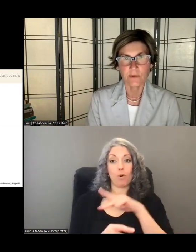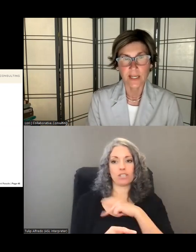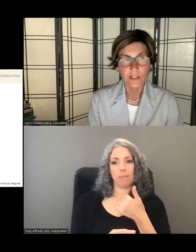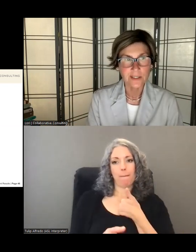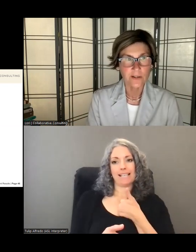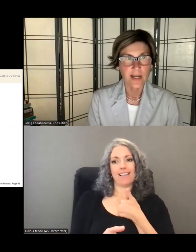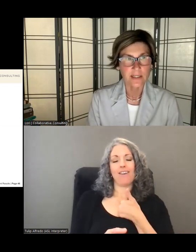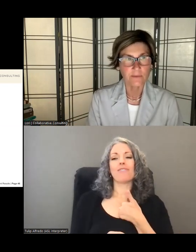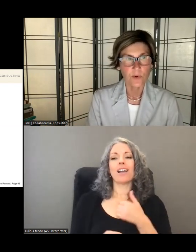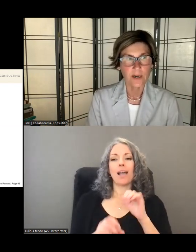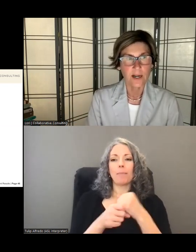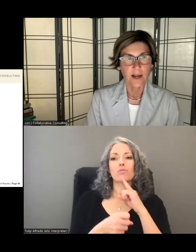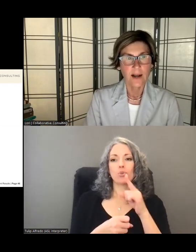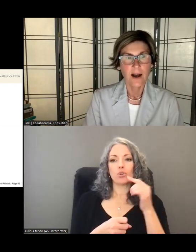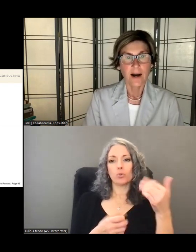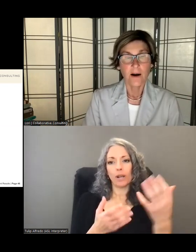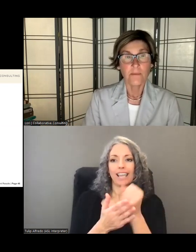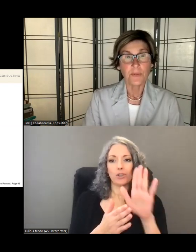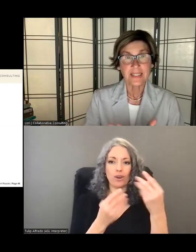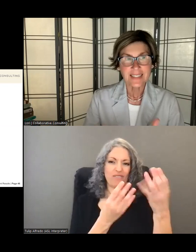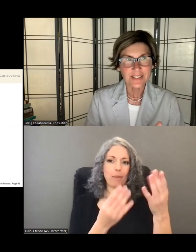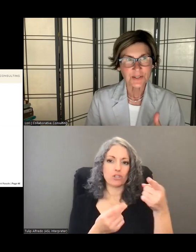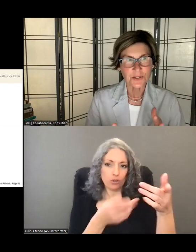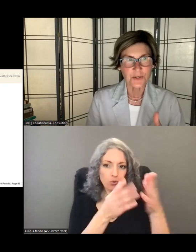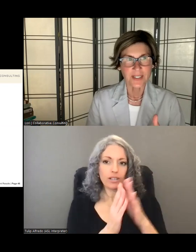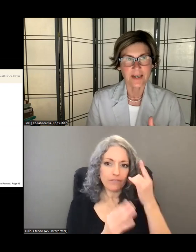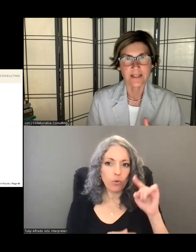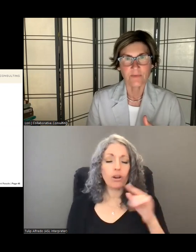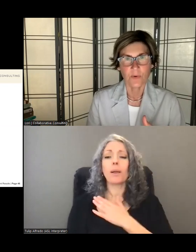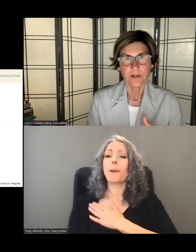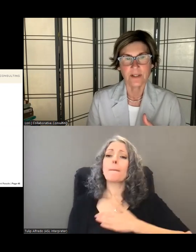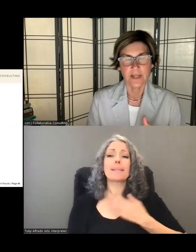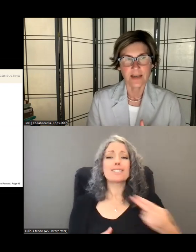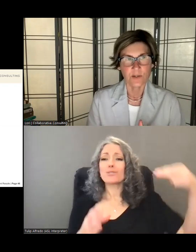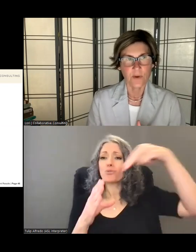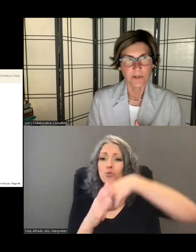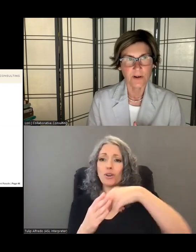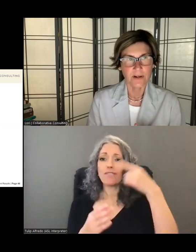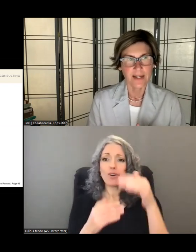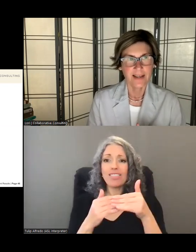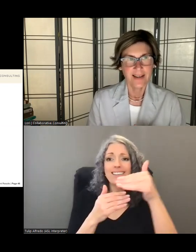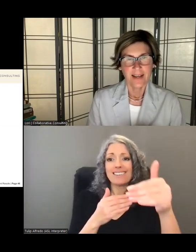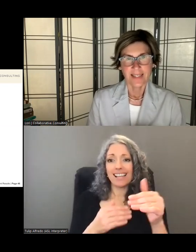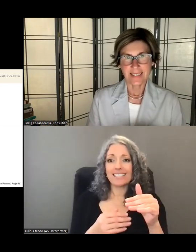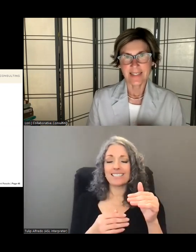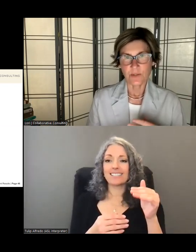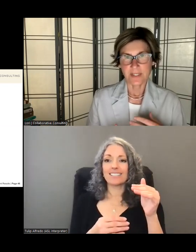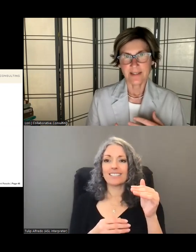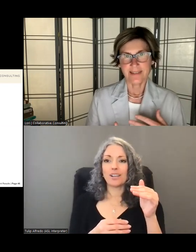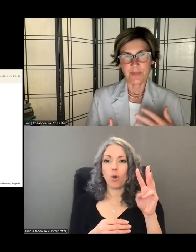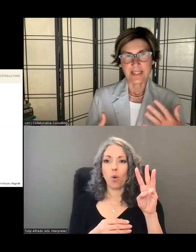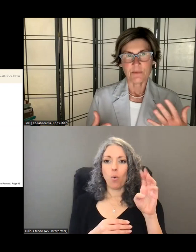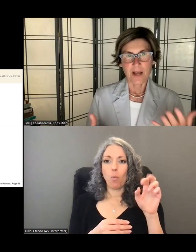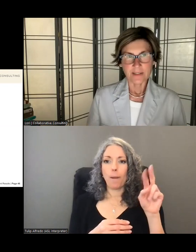get the information that you're asking for. Please join us for the next webinar. I say this